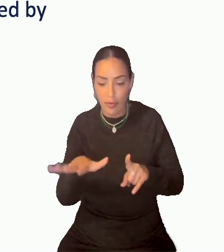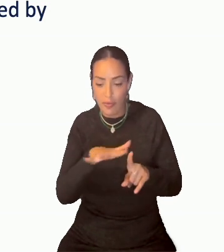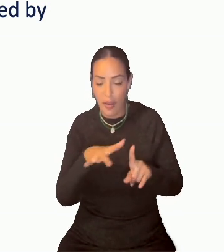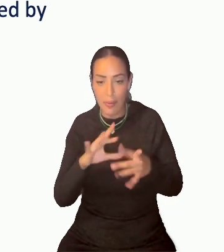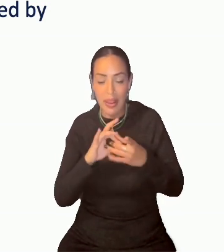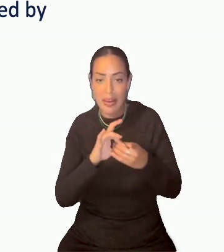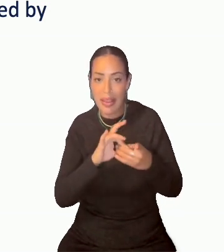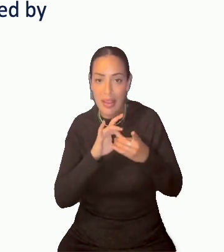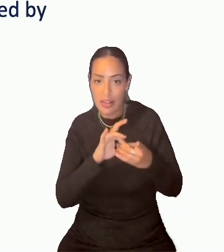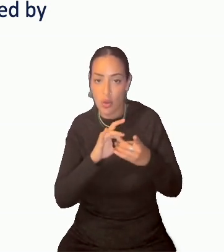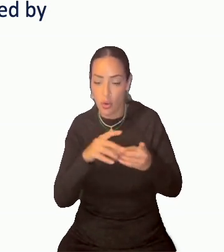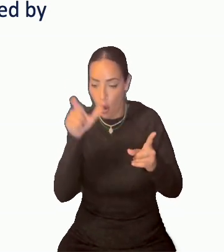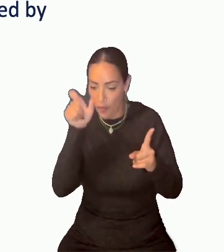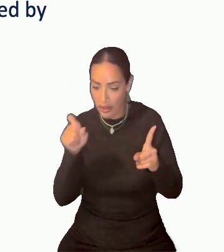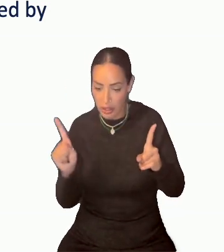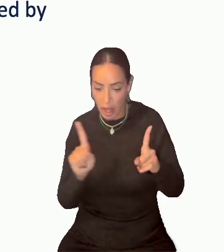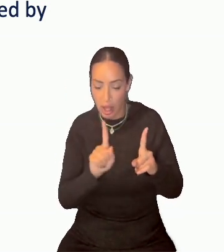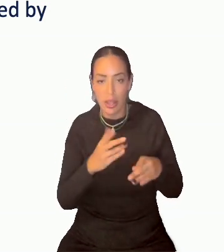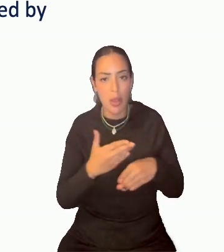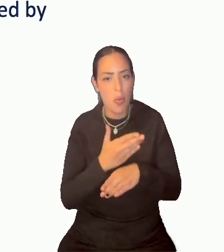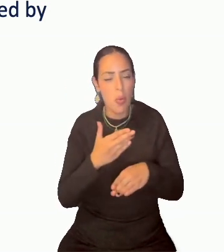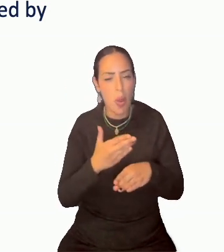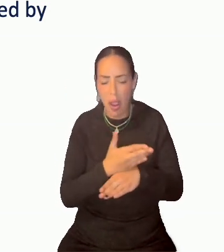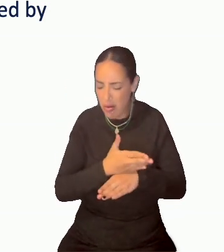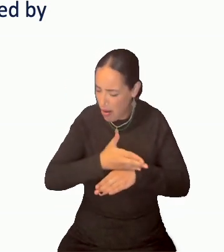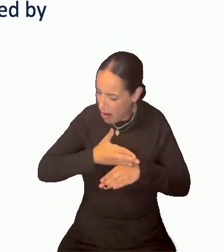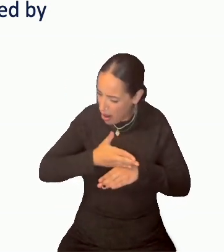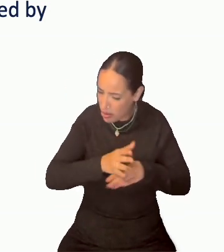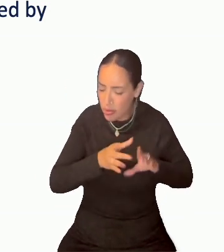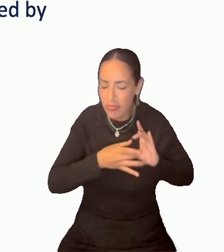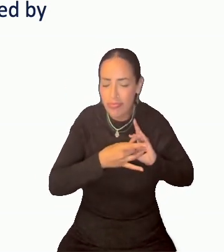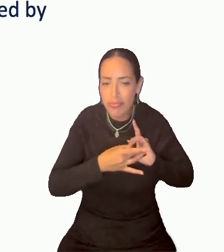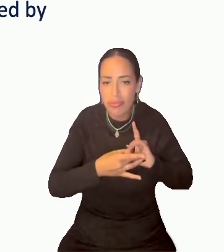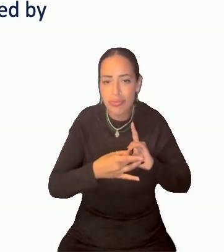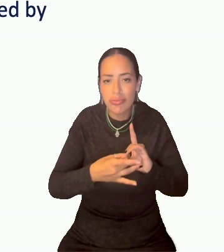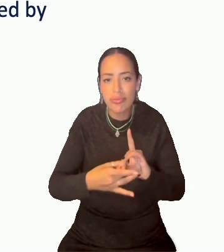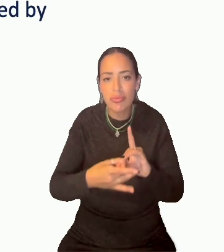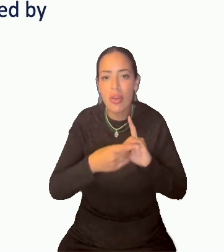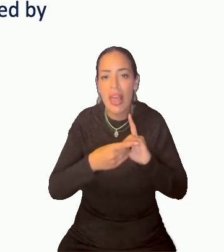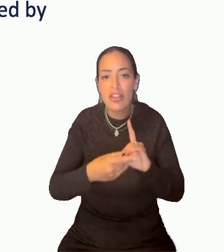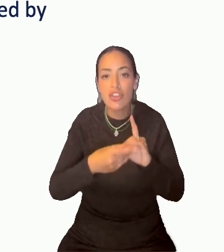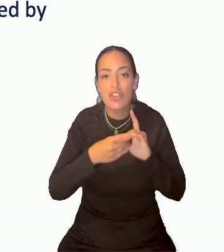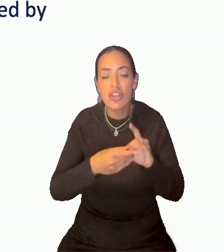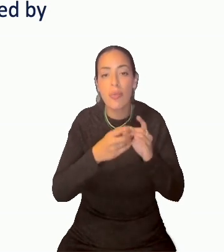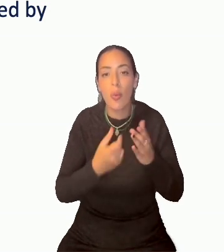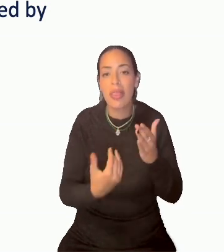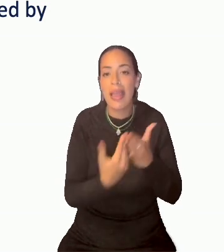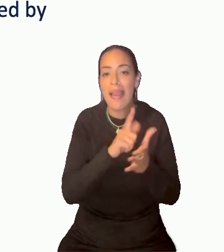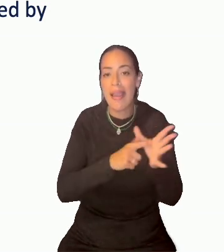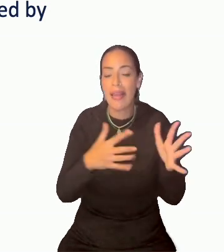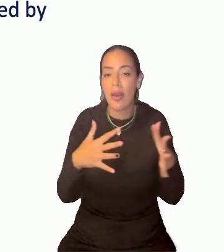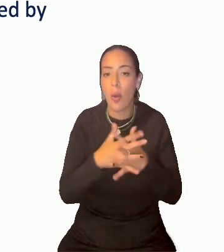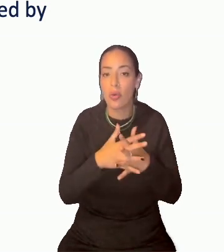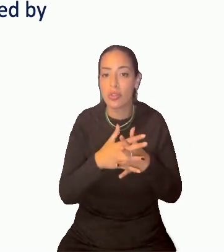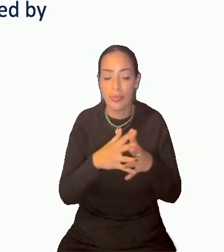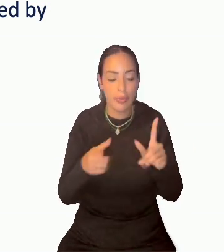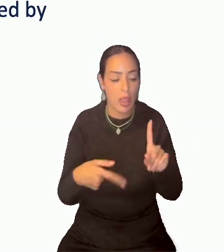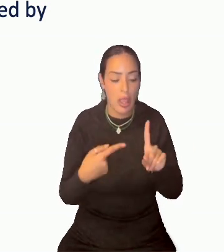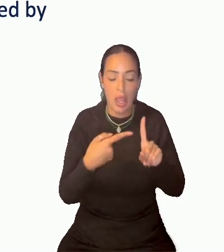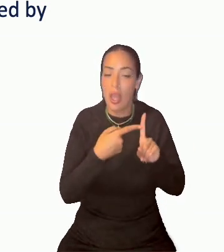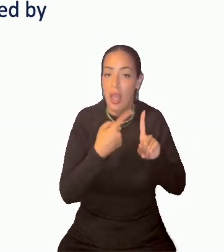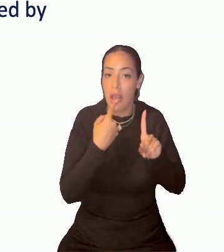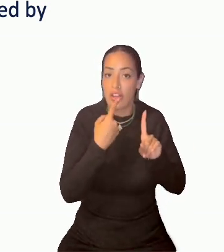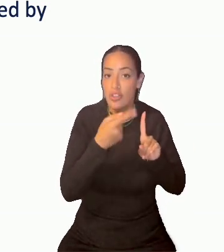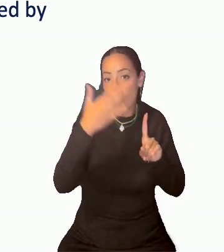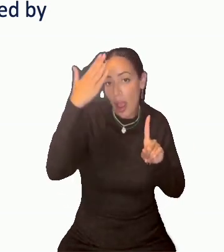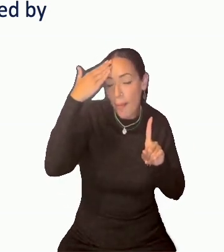parents-in-law, they worked really hard to sustain a relationship. 9 years later, she recalls the moment she told her mother-in-law that she was pregnant with